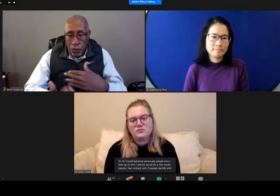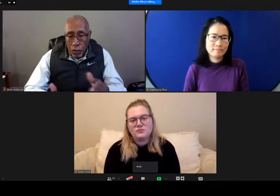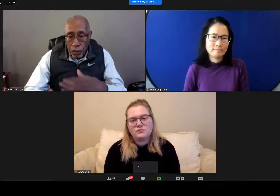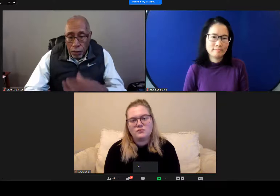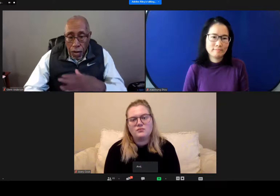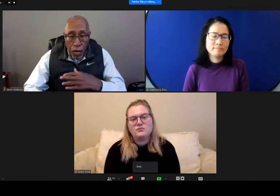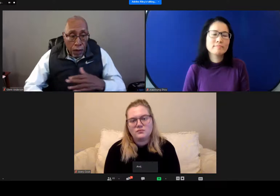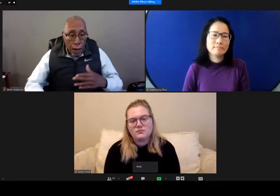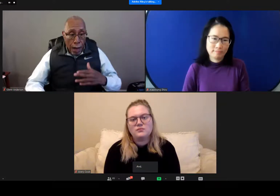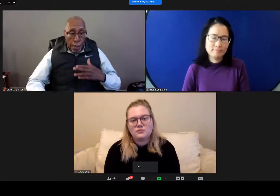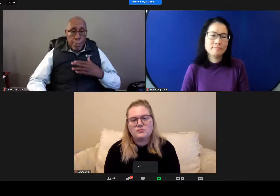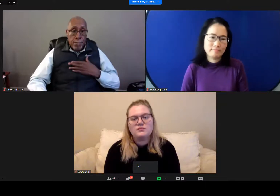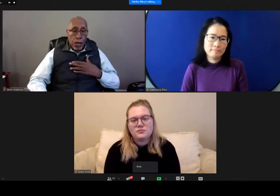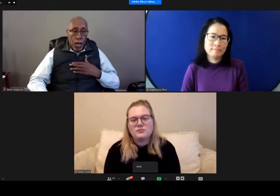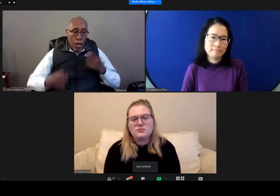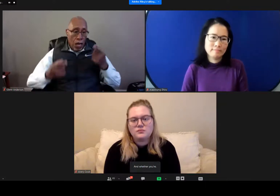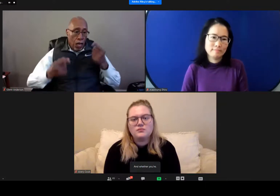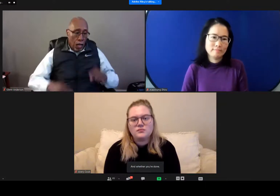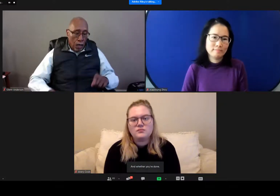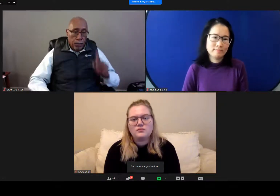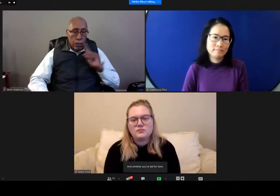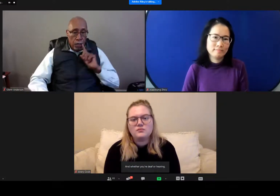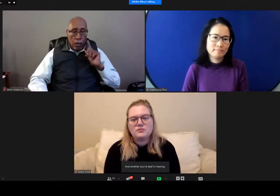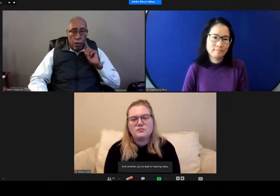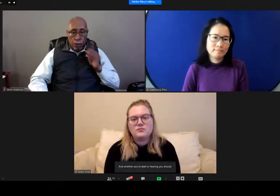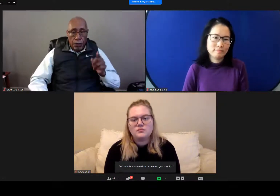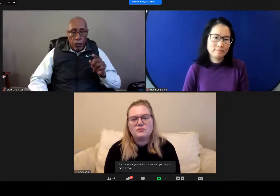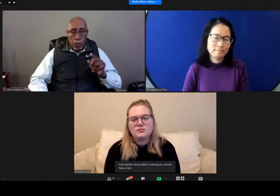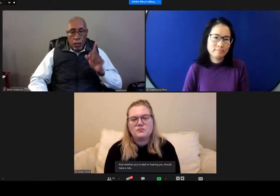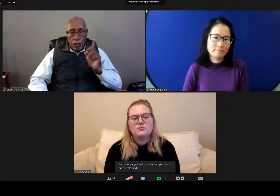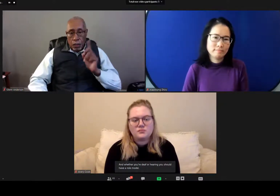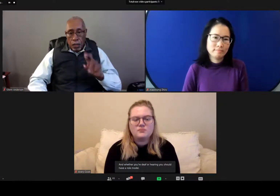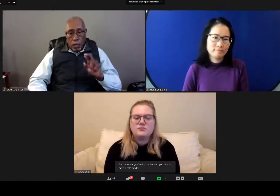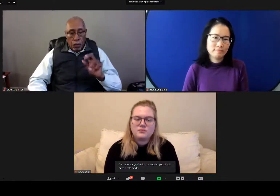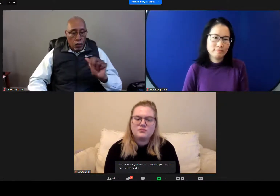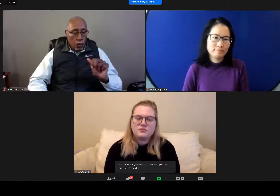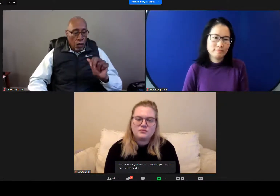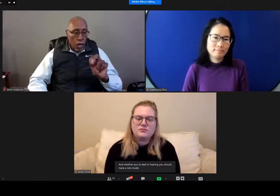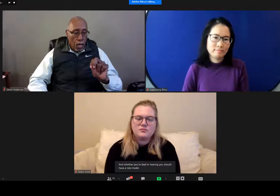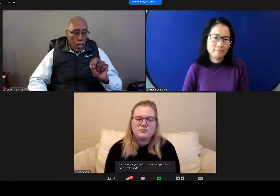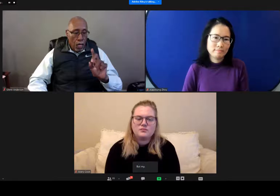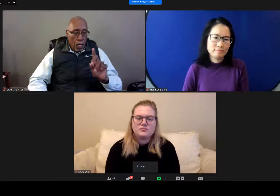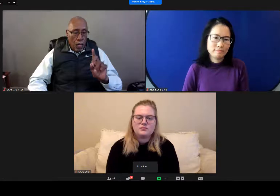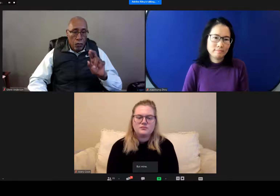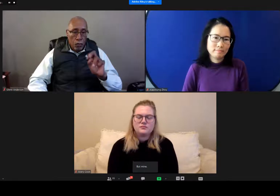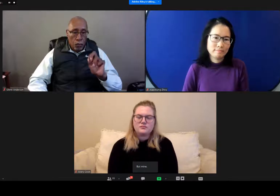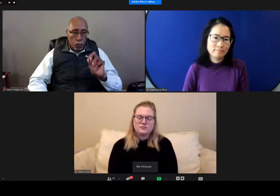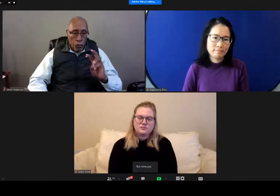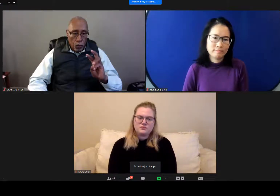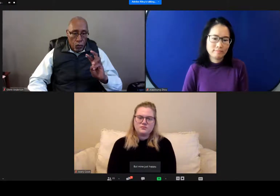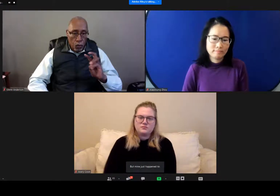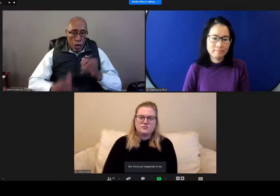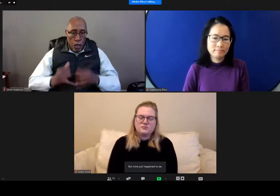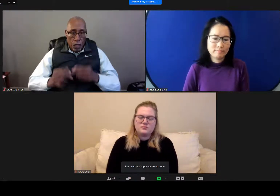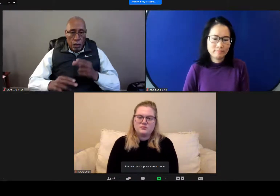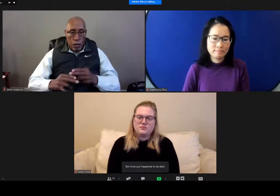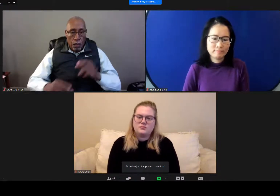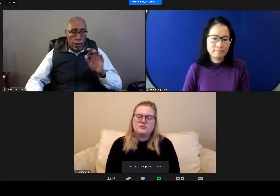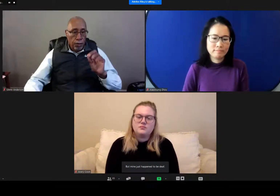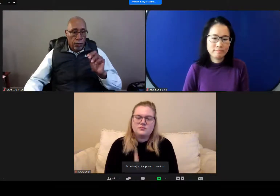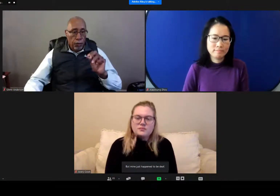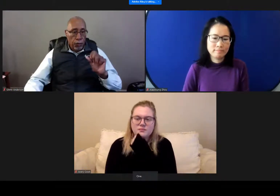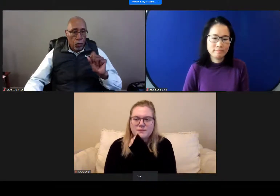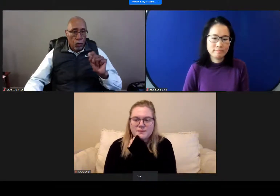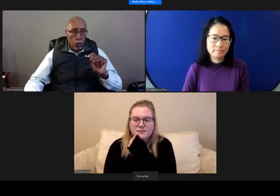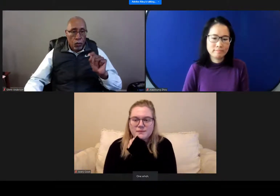And whether you're deaf or hearing, you should have a role model. But mine just happened to be deaf,